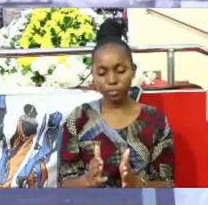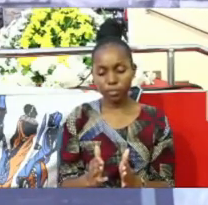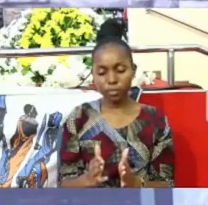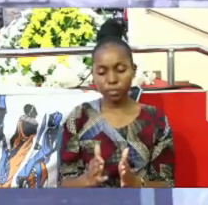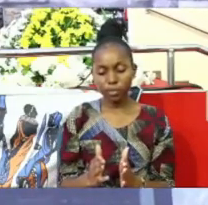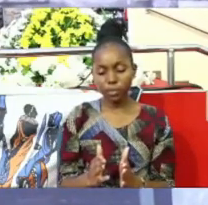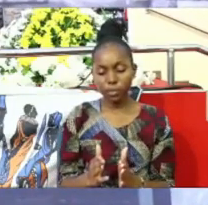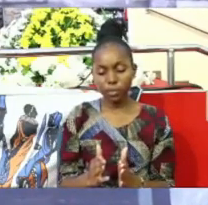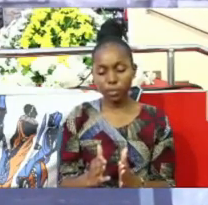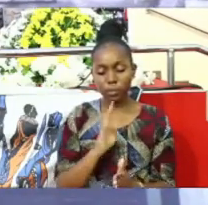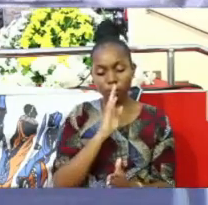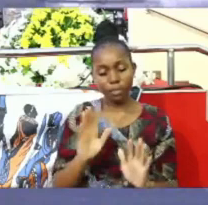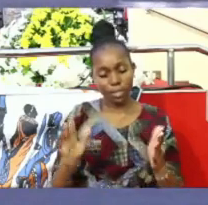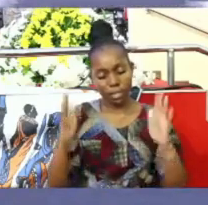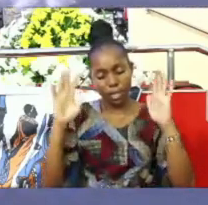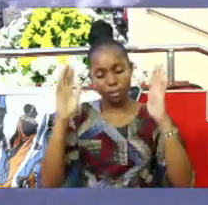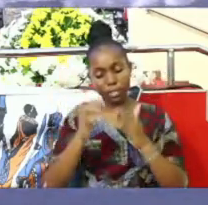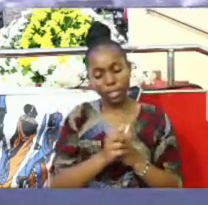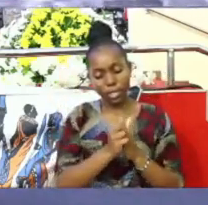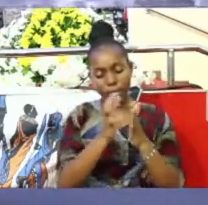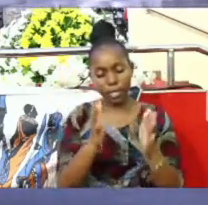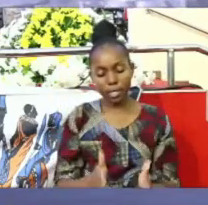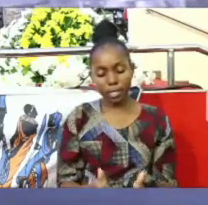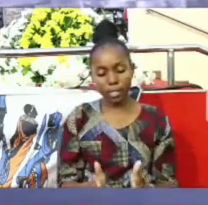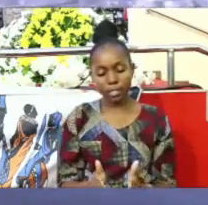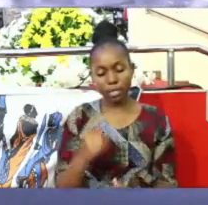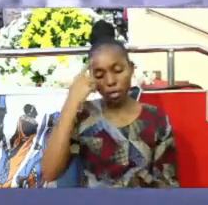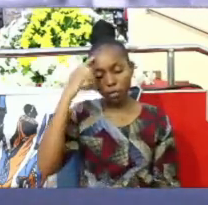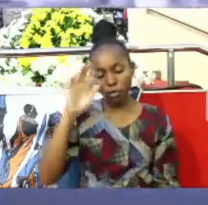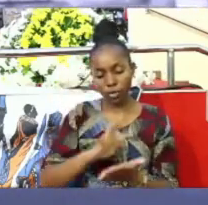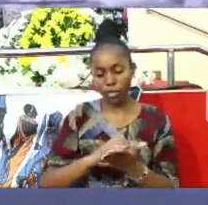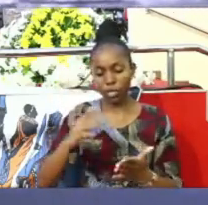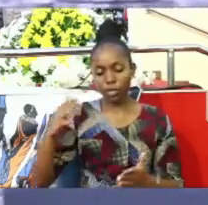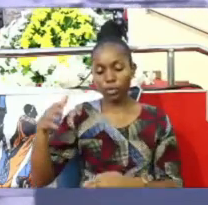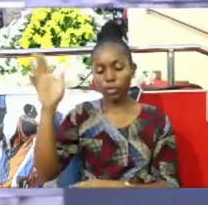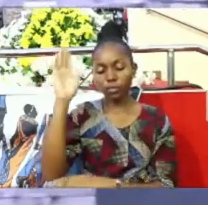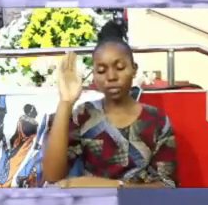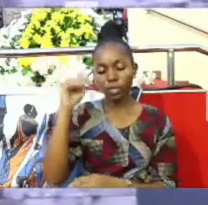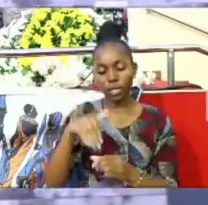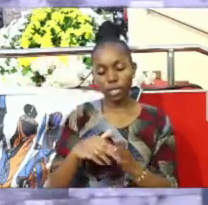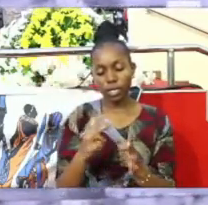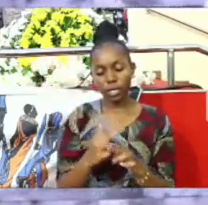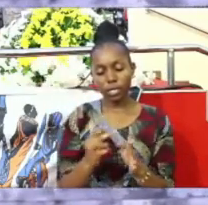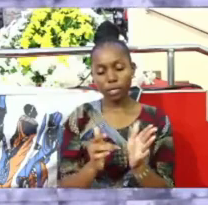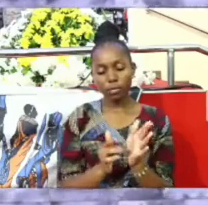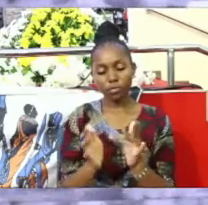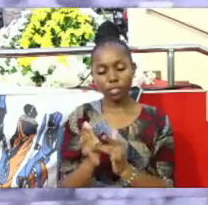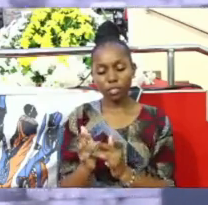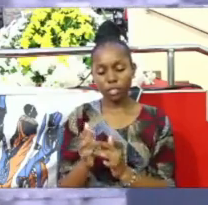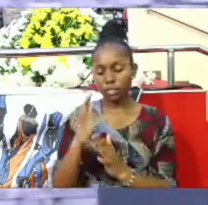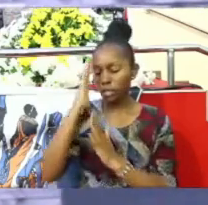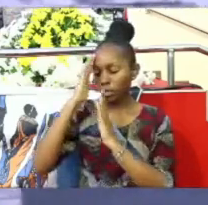They will be trailblazers. For the glory of God. In the name of Jesus. Father, we thank